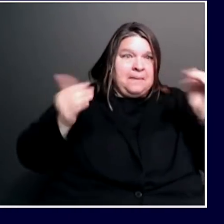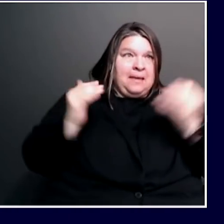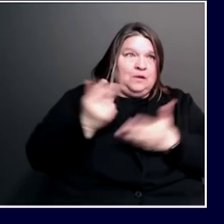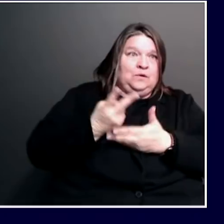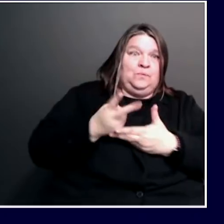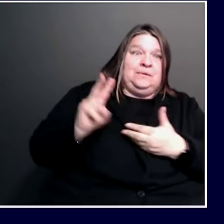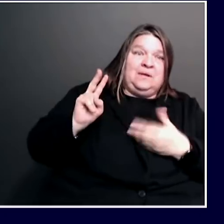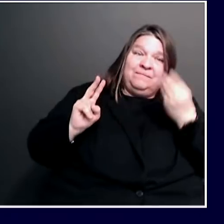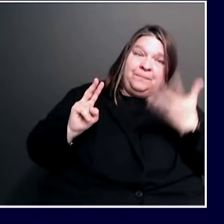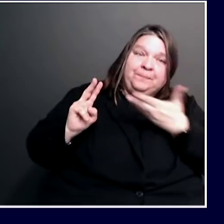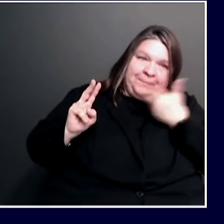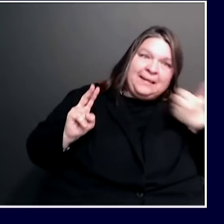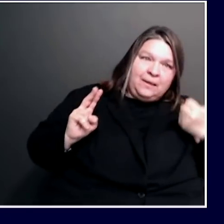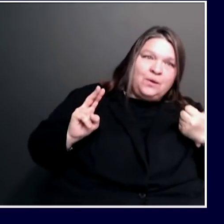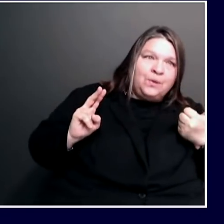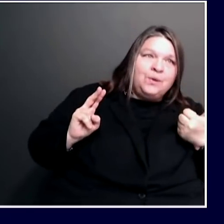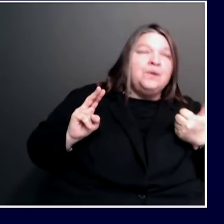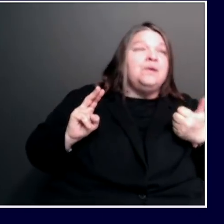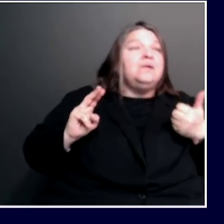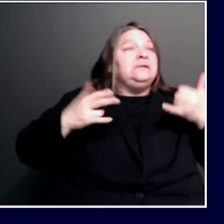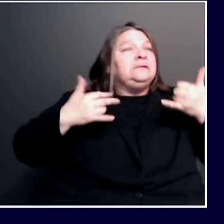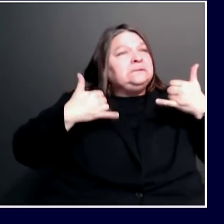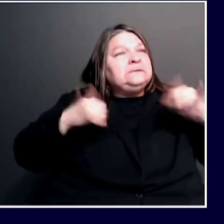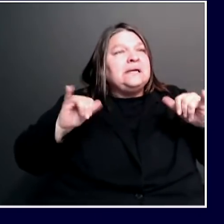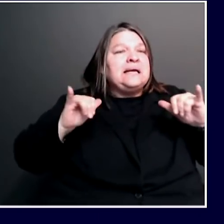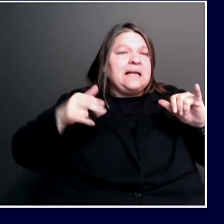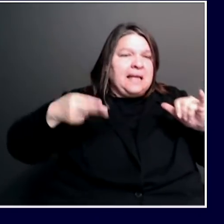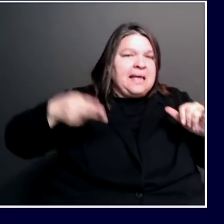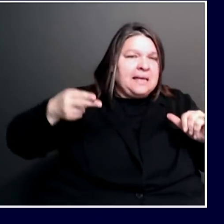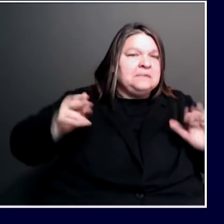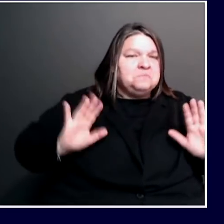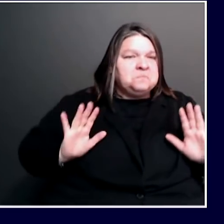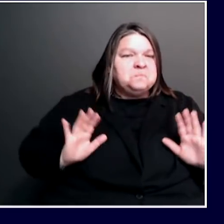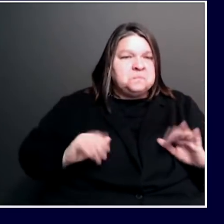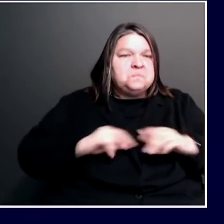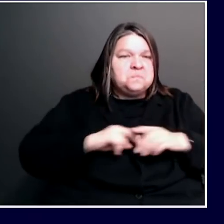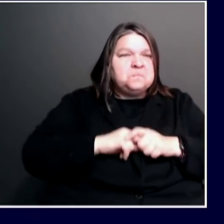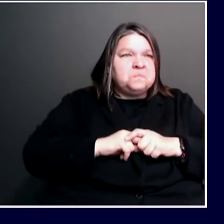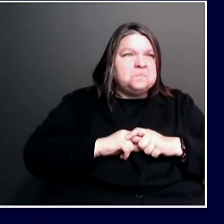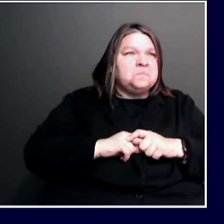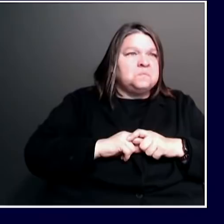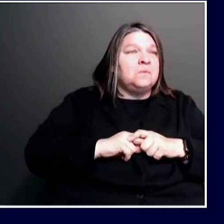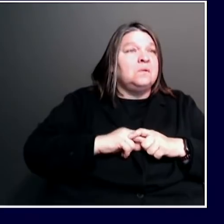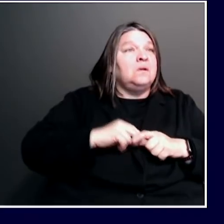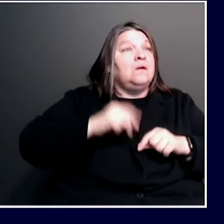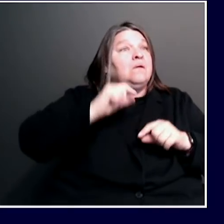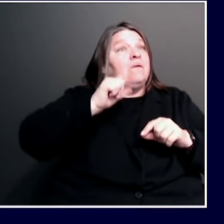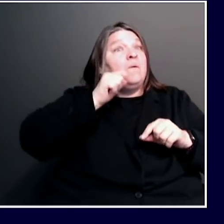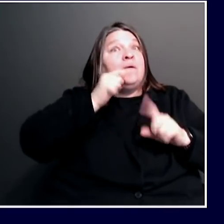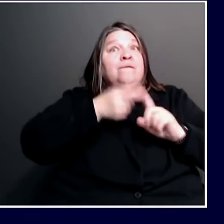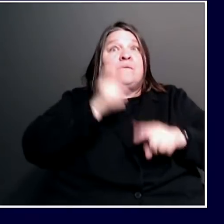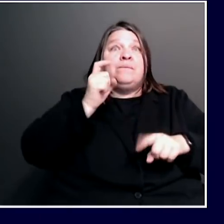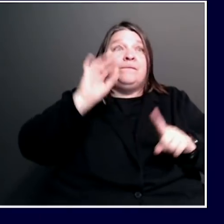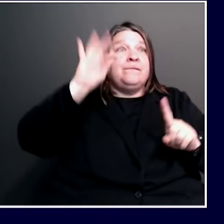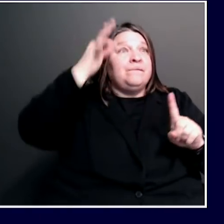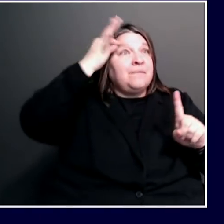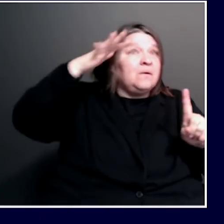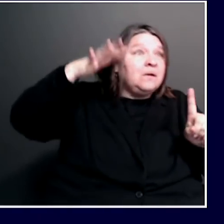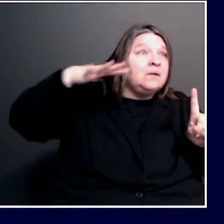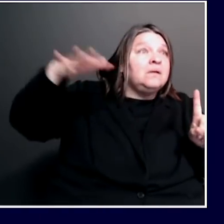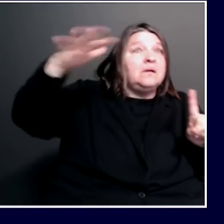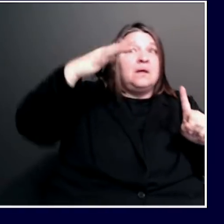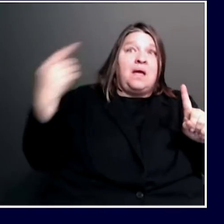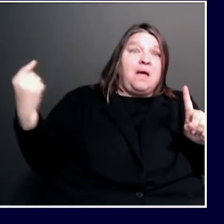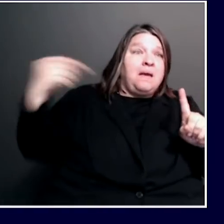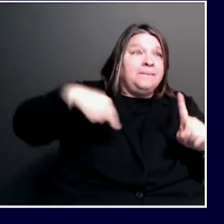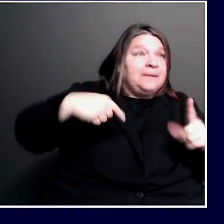that these supports, the federal clinicians that are here in Maine in different communities, the Maine National Guard,